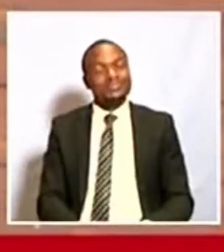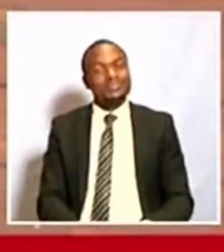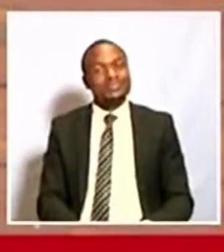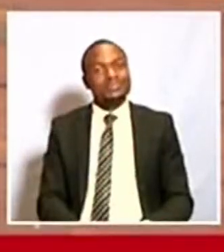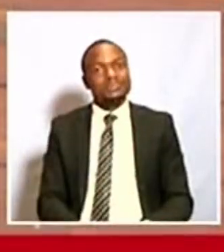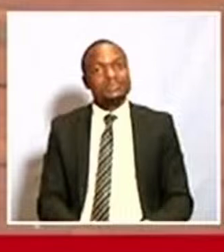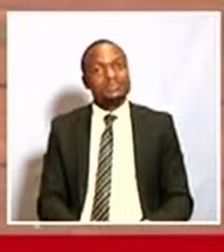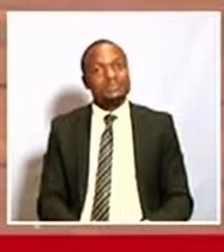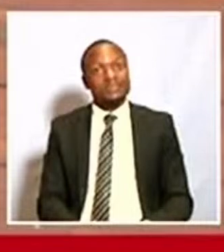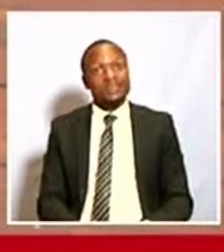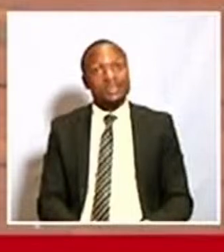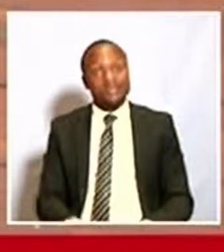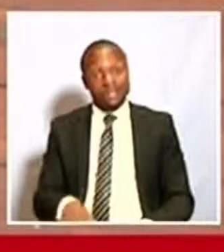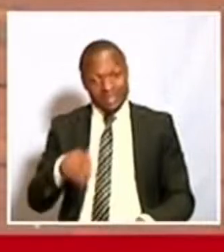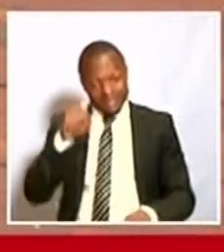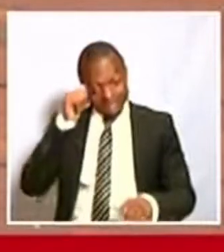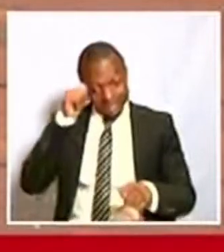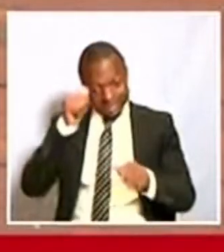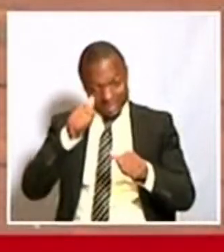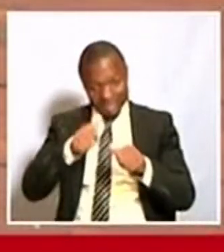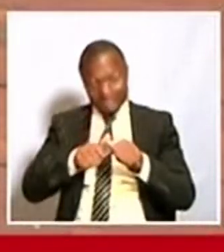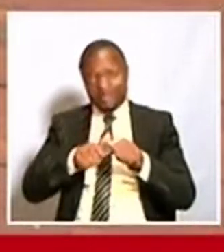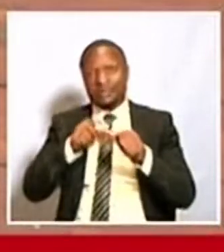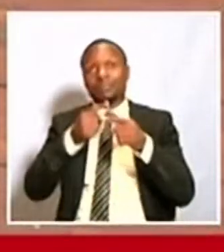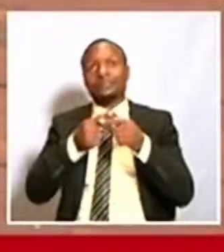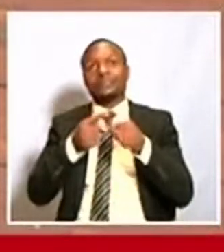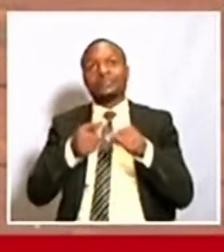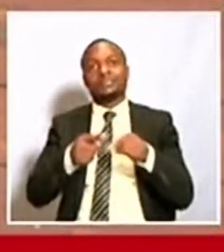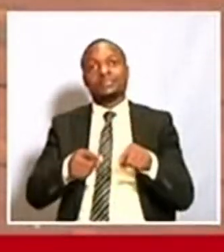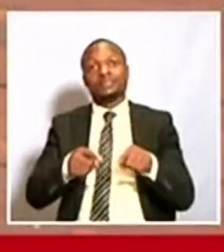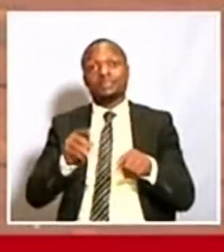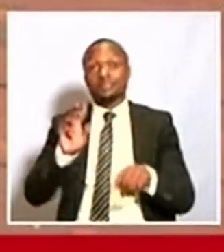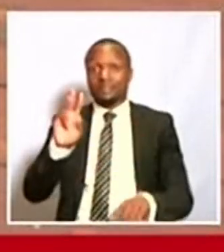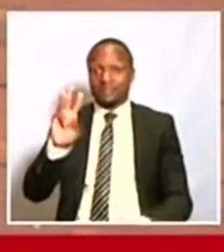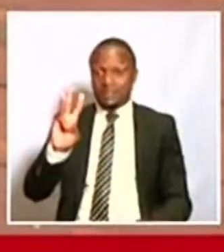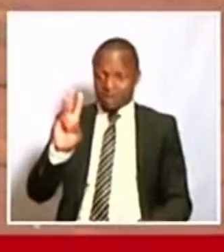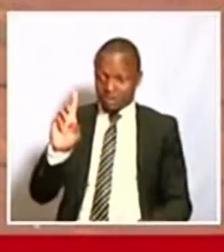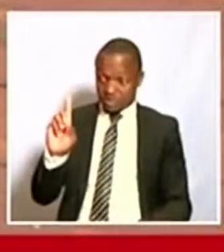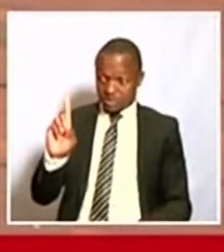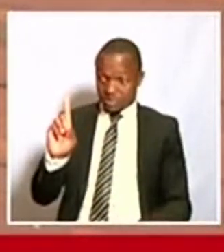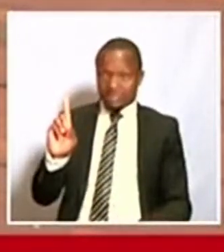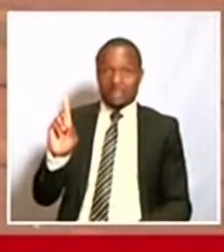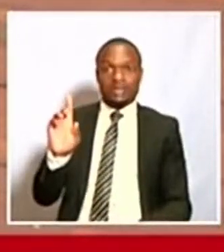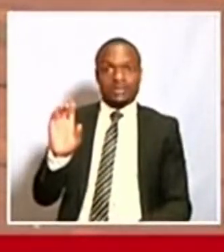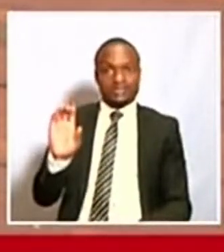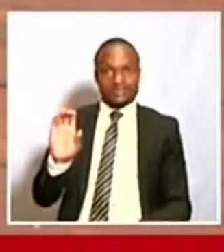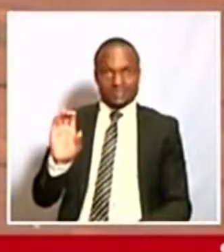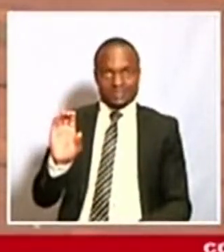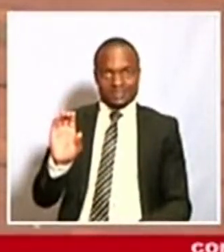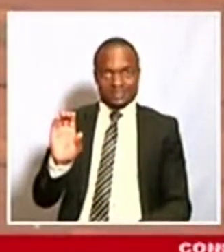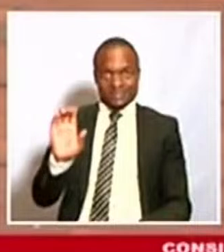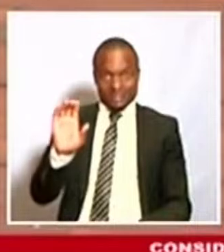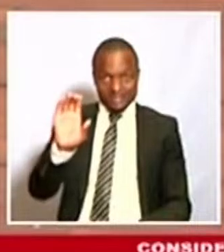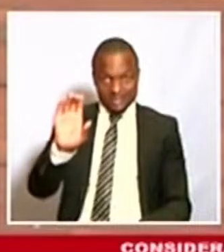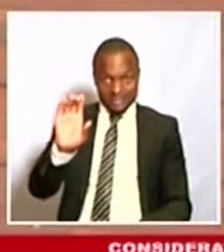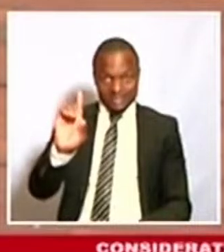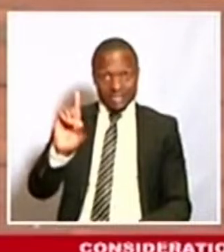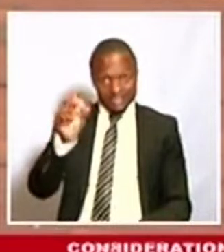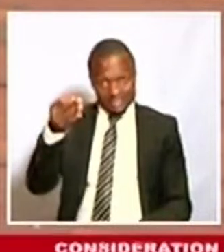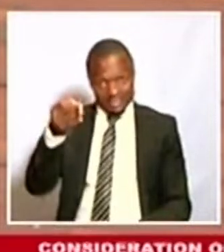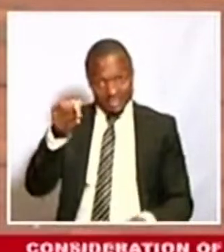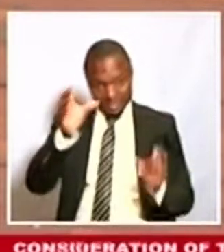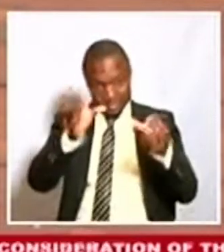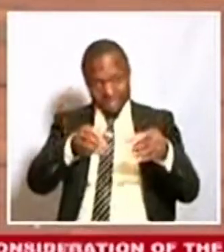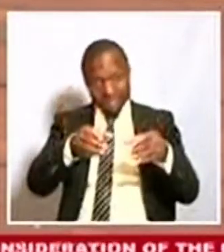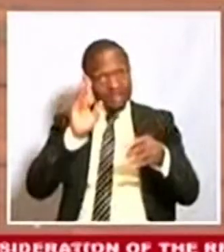A resolution made by the WDC and the CDF committee